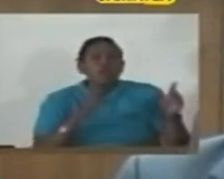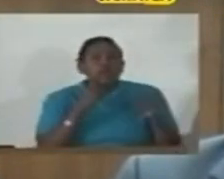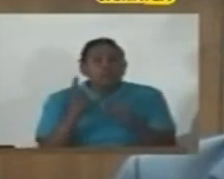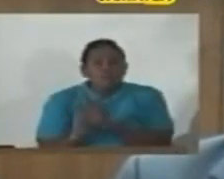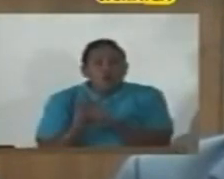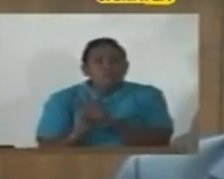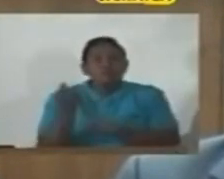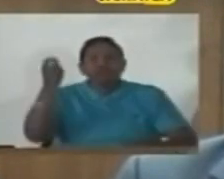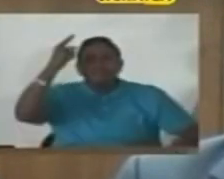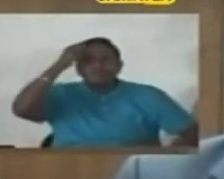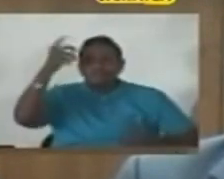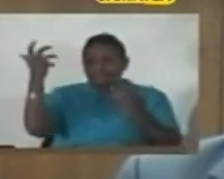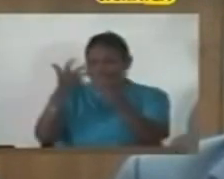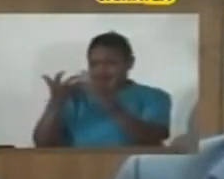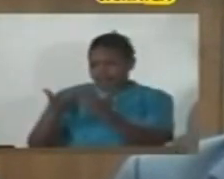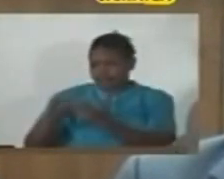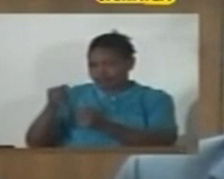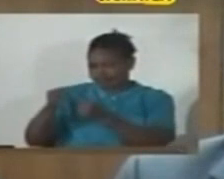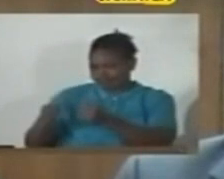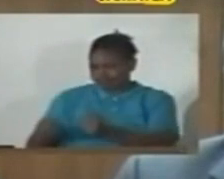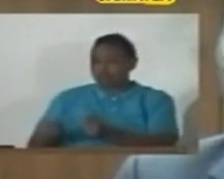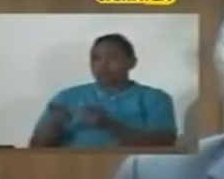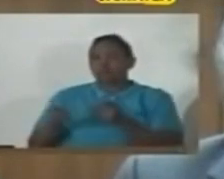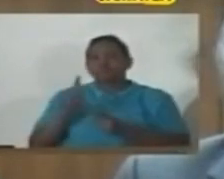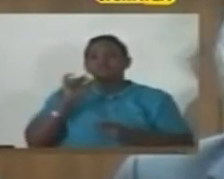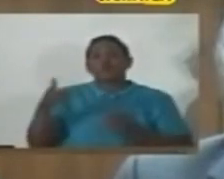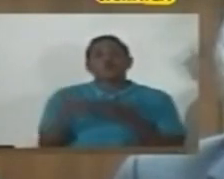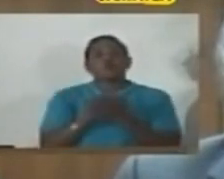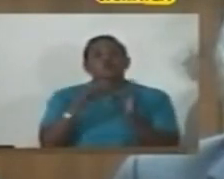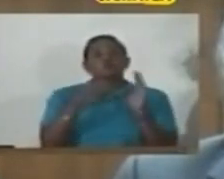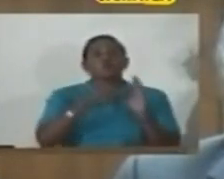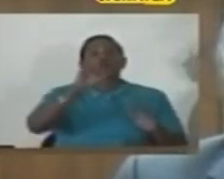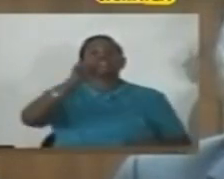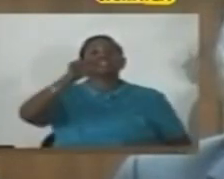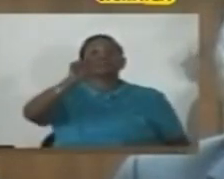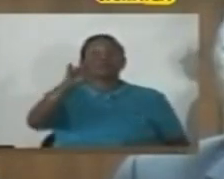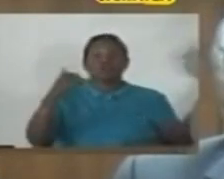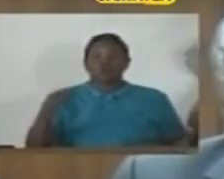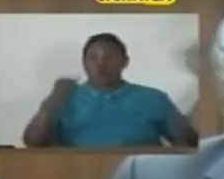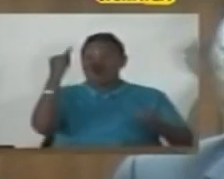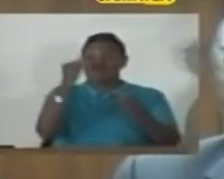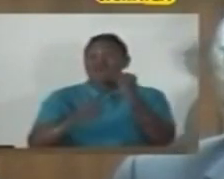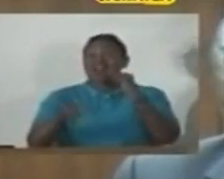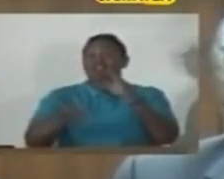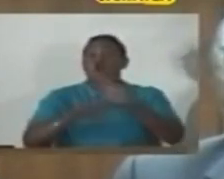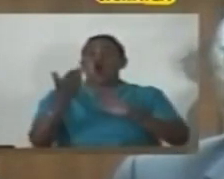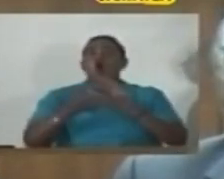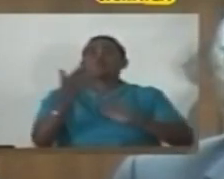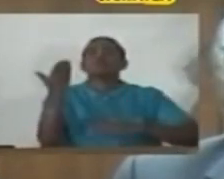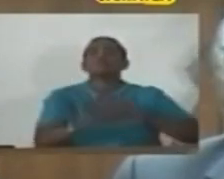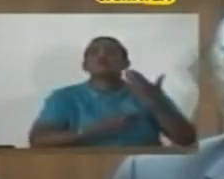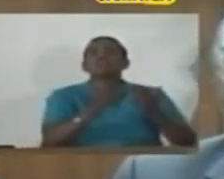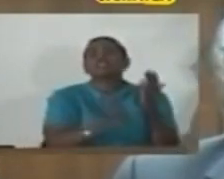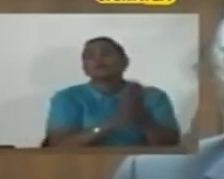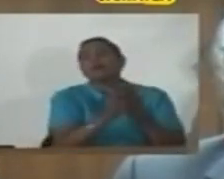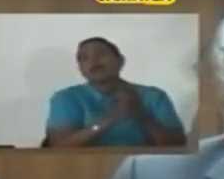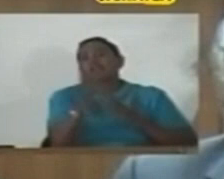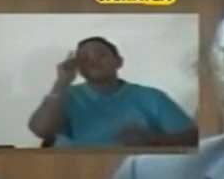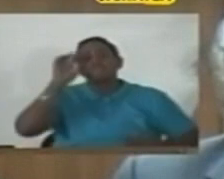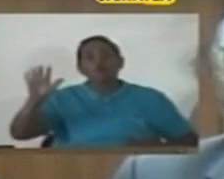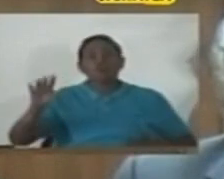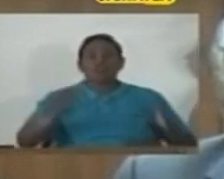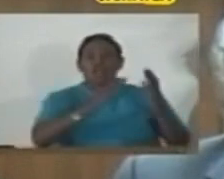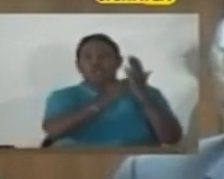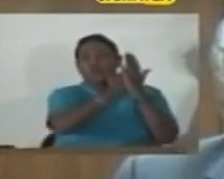properly outfitted for this new role. The JCPD has now finalized the operational procedures manual for their suite